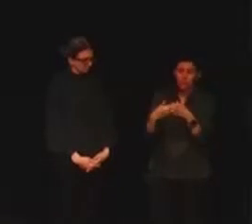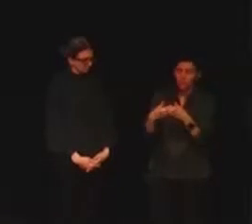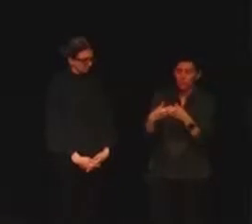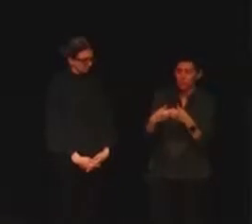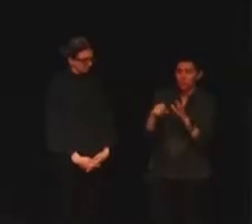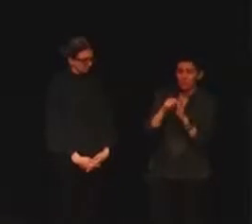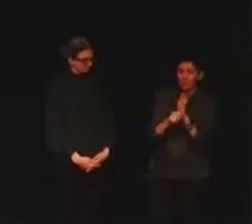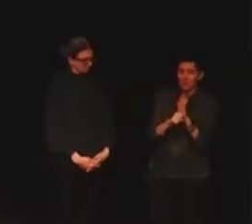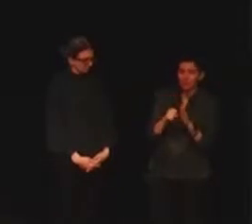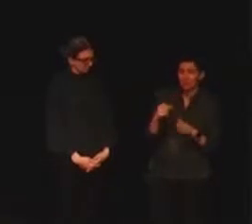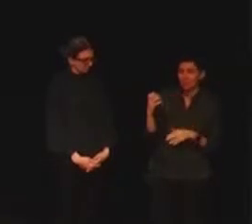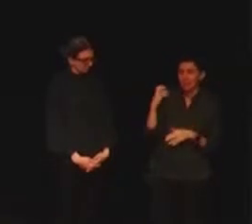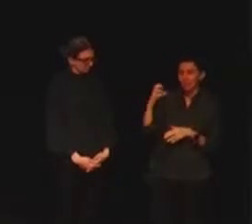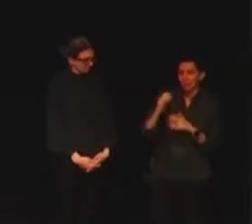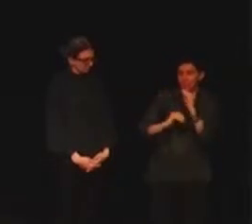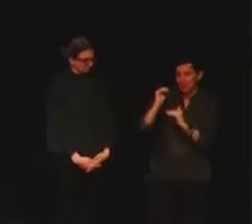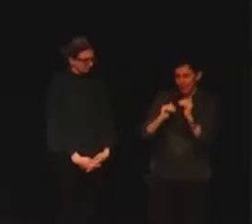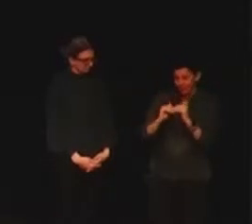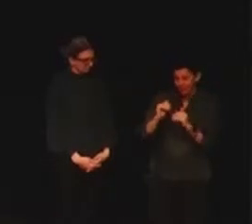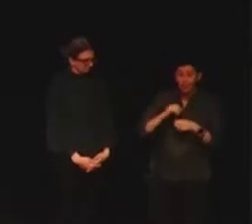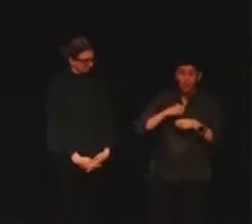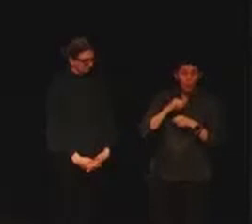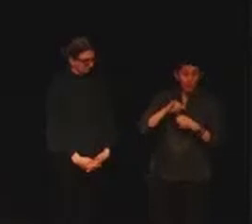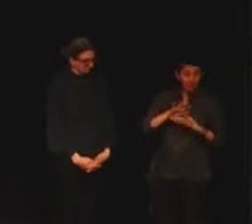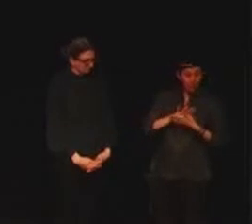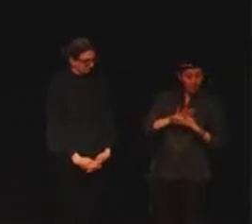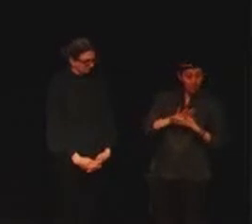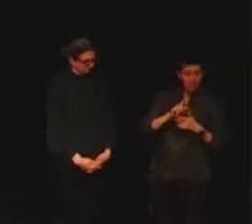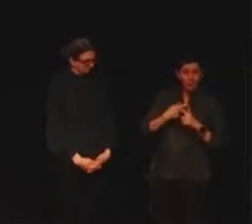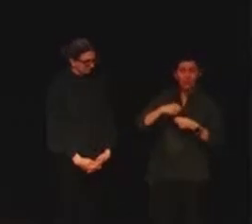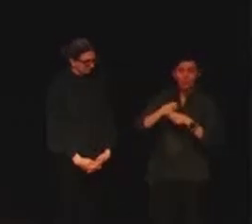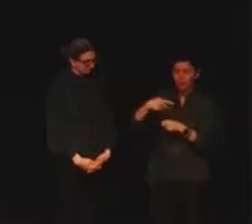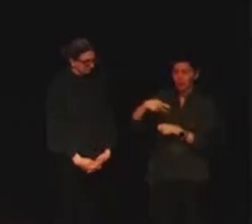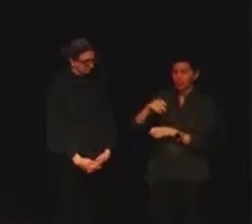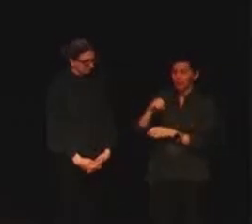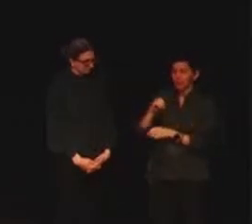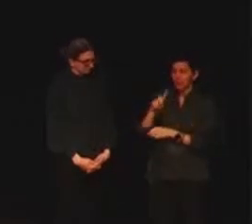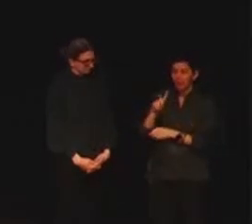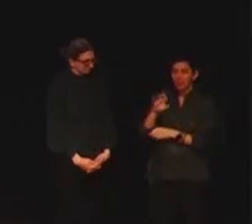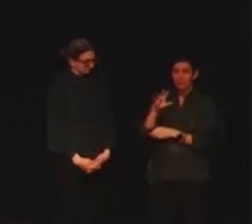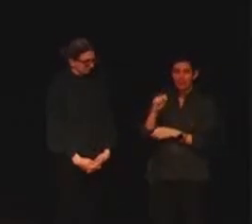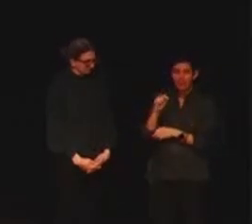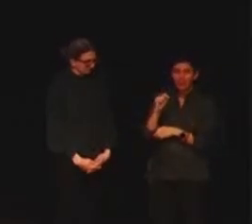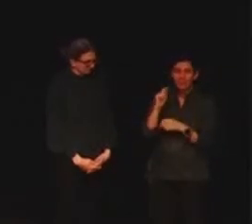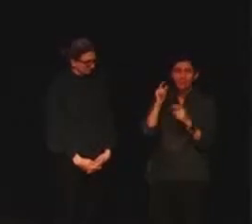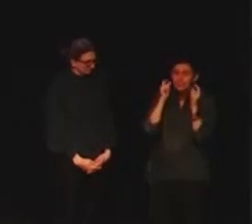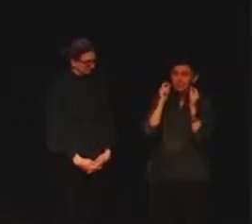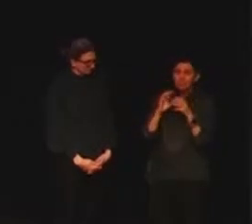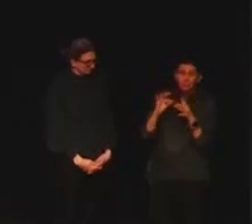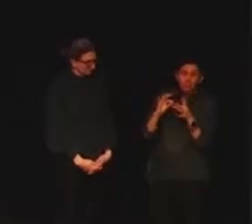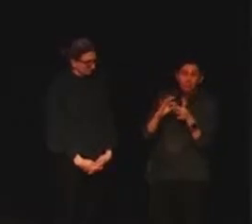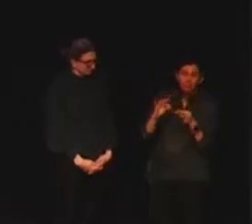Then we did this film, and then we did a podcast that went into the weeds on things. One thing people often say when they see this film